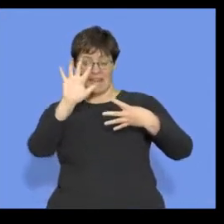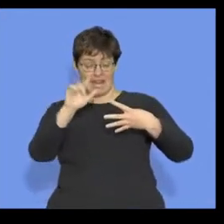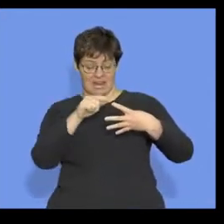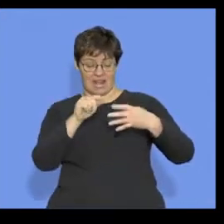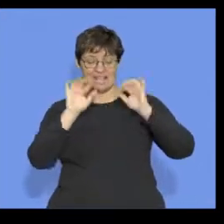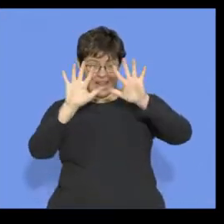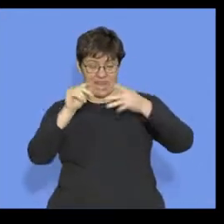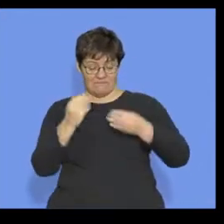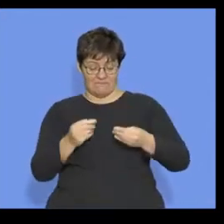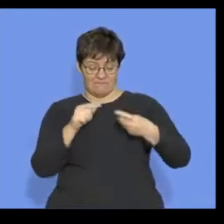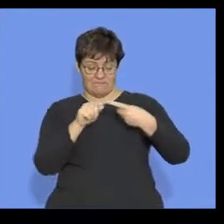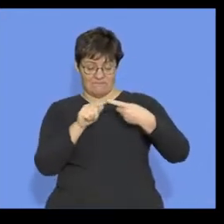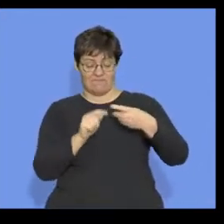together?